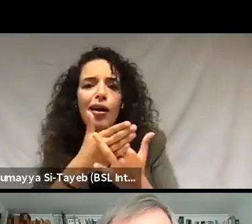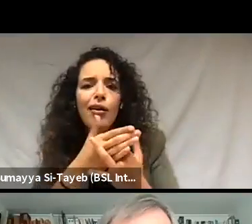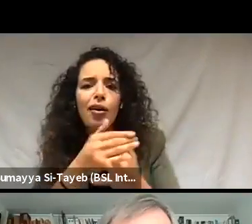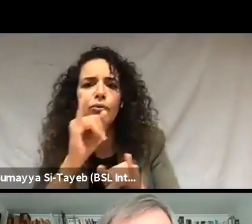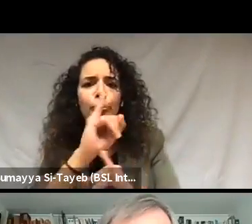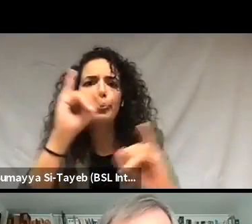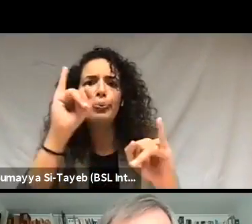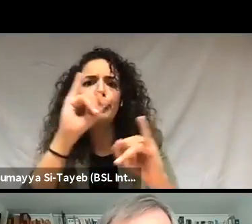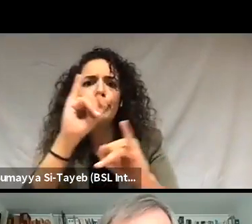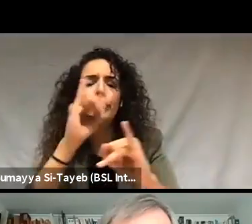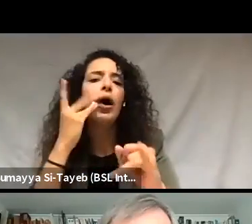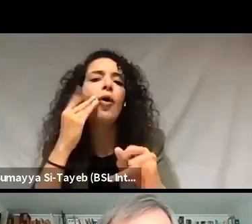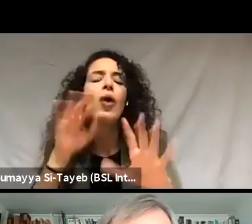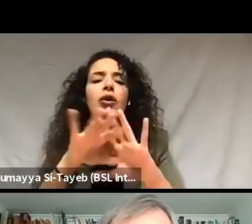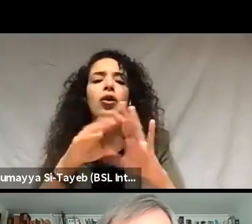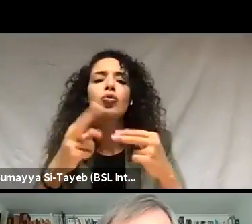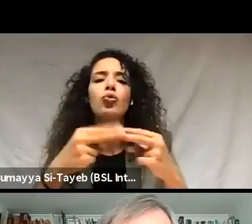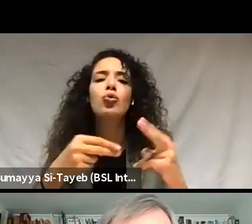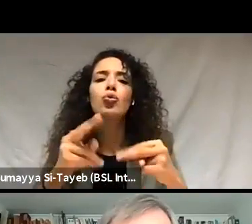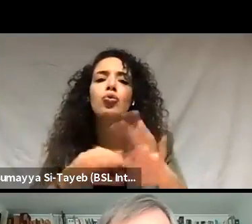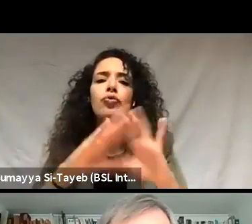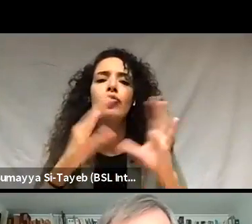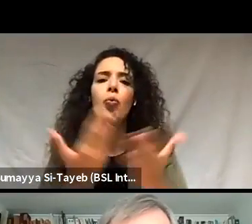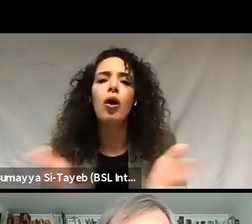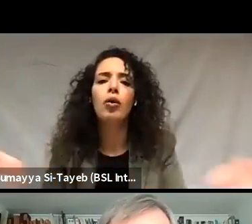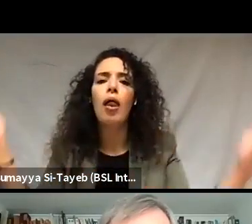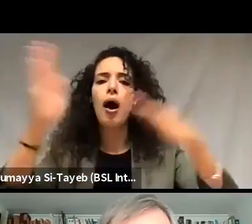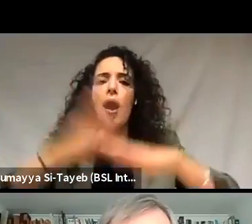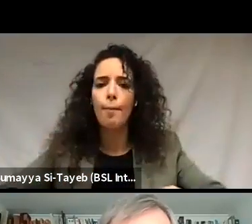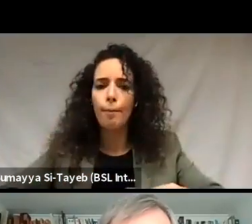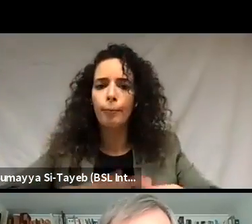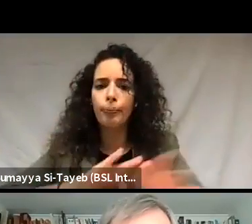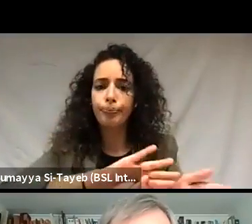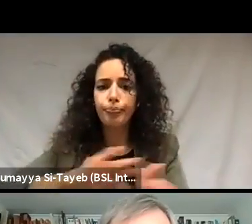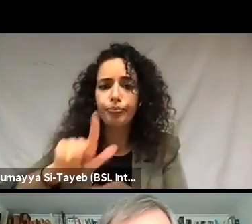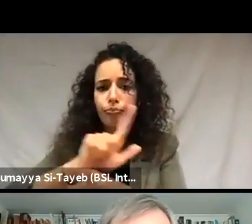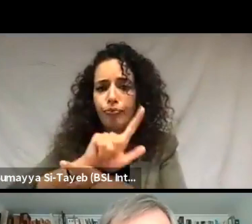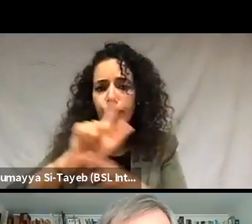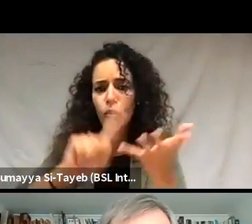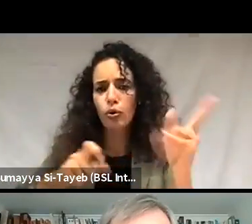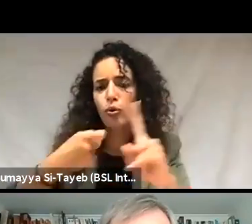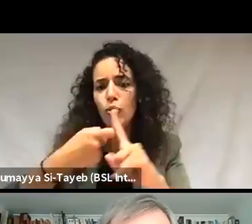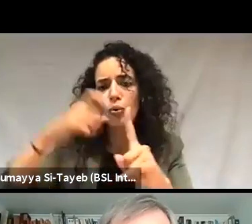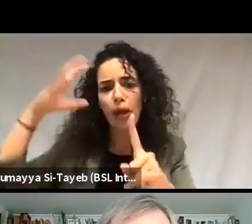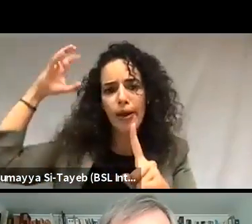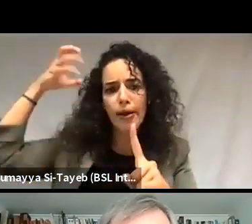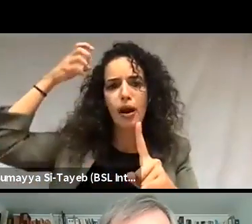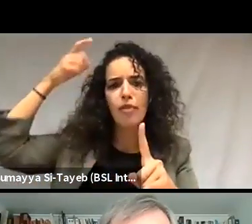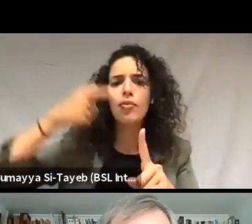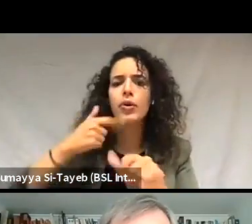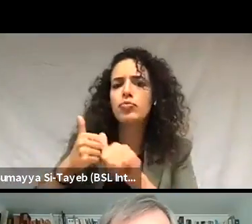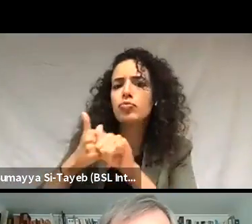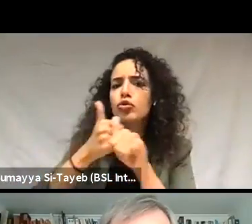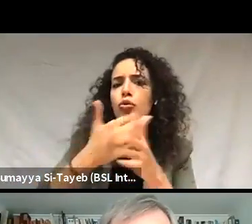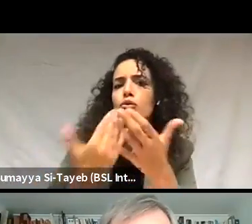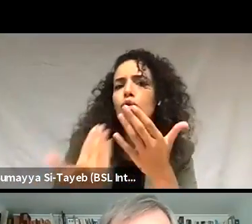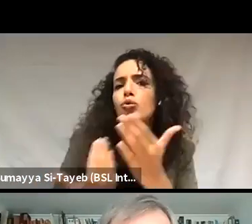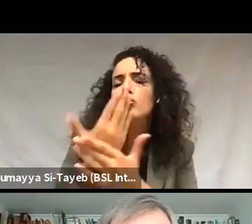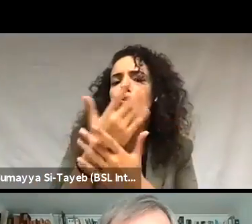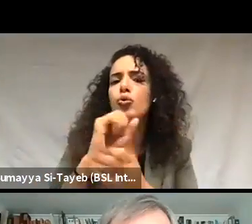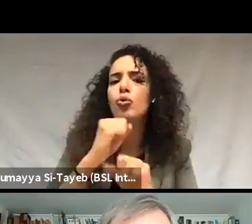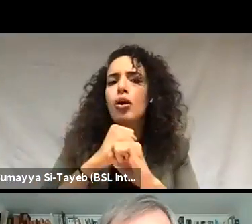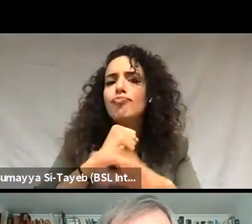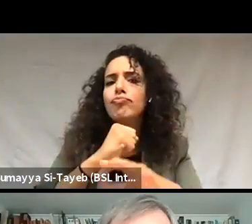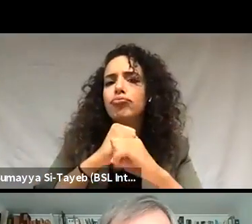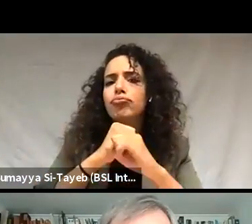the World. After that, the UK government backed a new press standards organisation, but